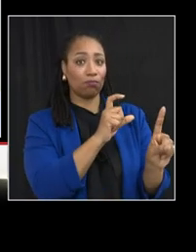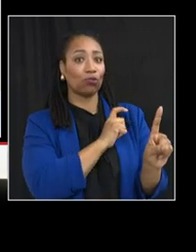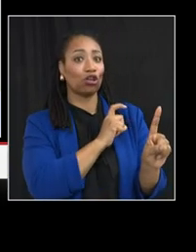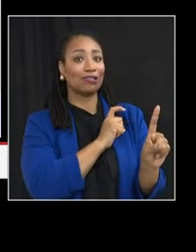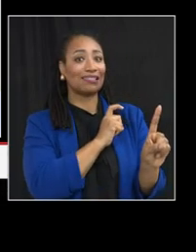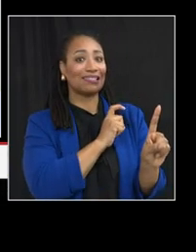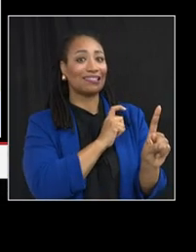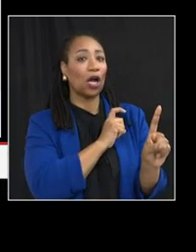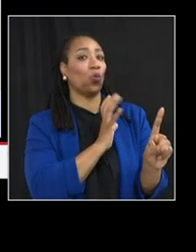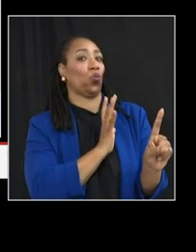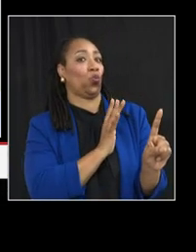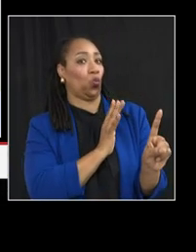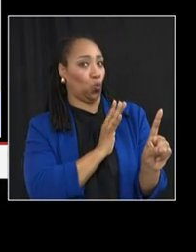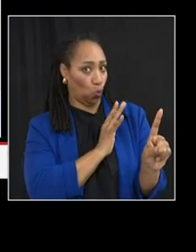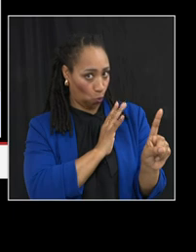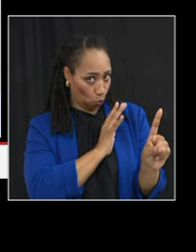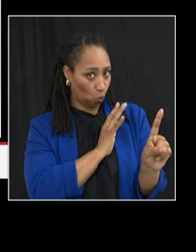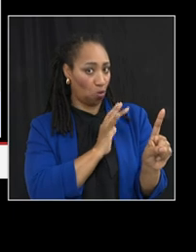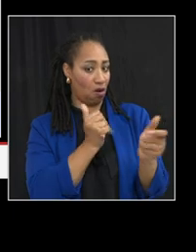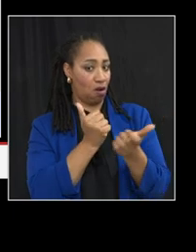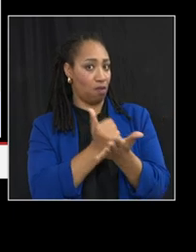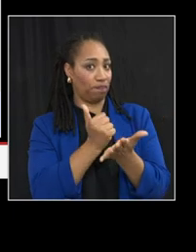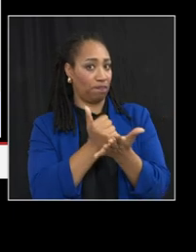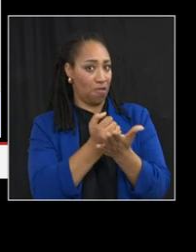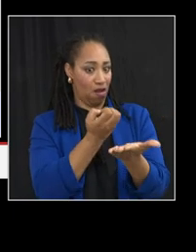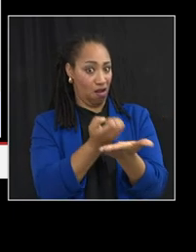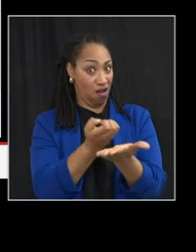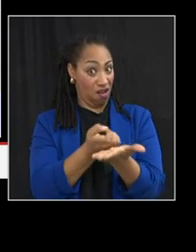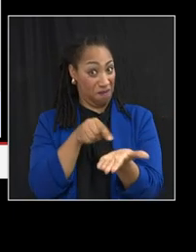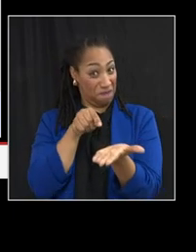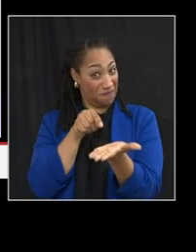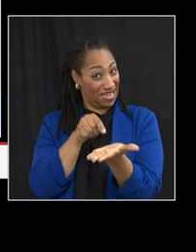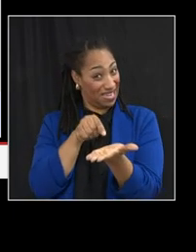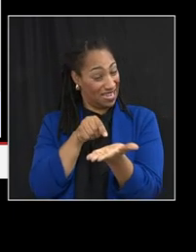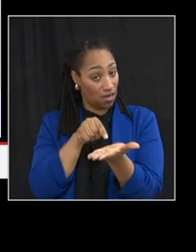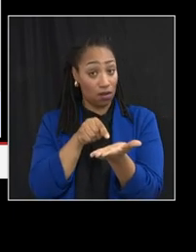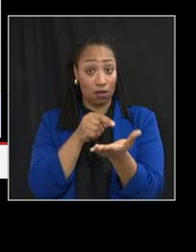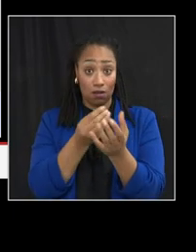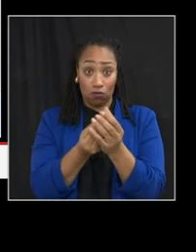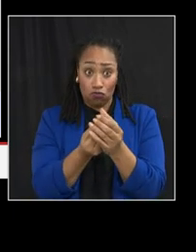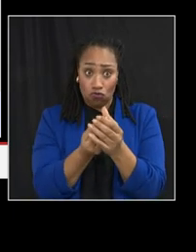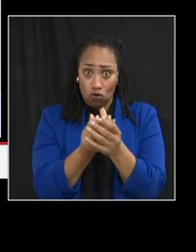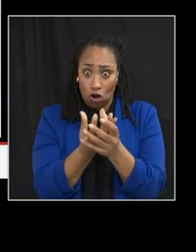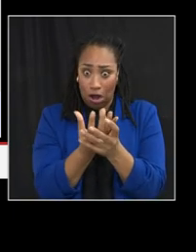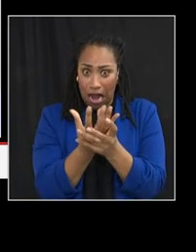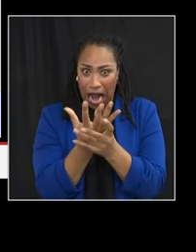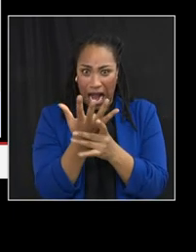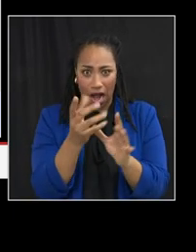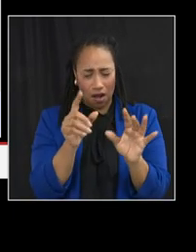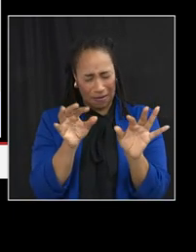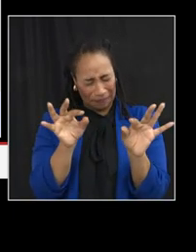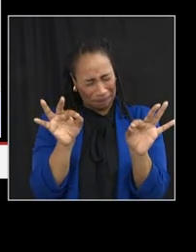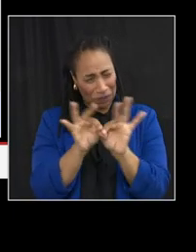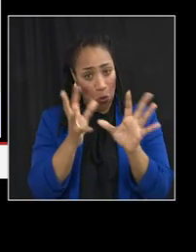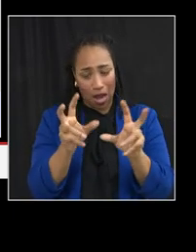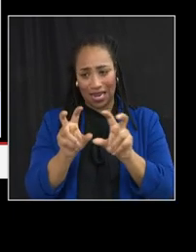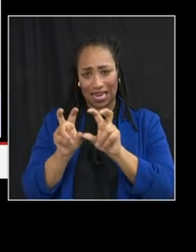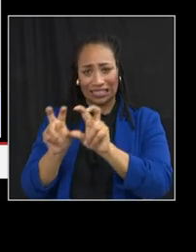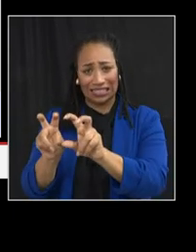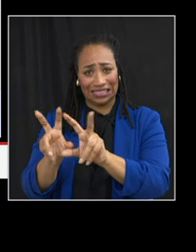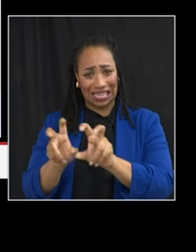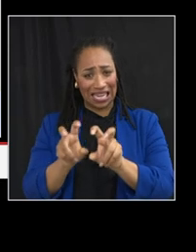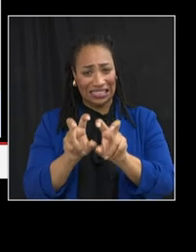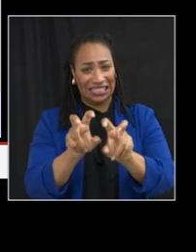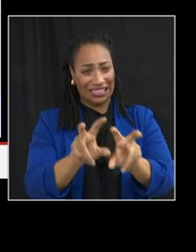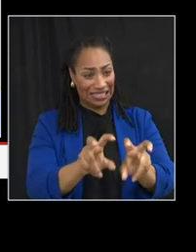ours. As you heard, we want to make sure we're making those investments that will grow our economy. And so last year we were excited to announce